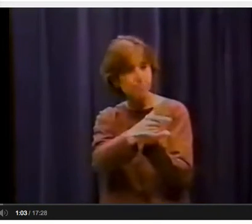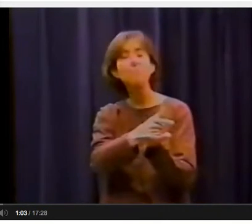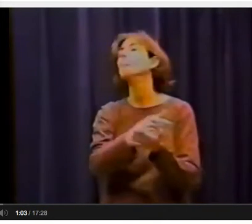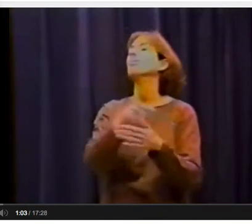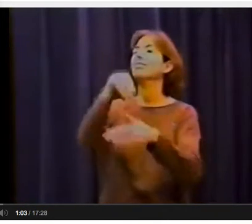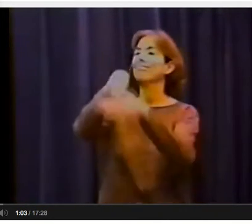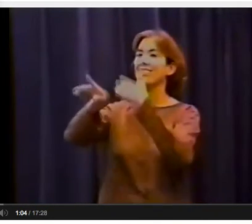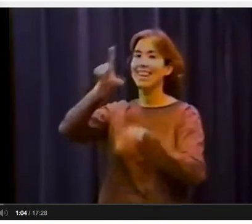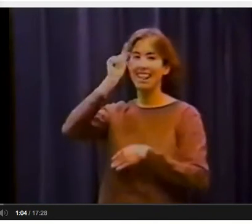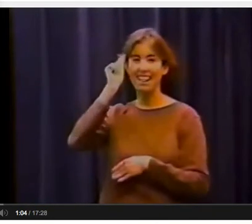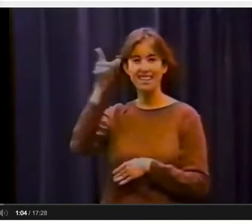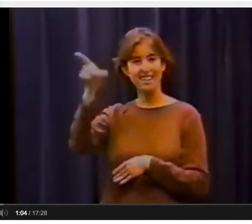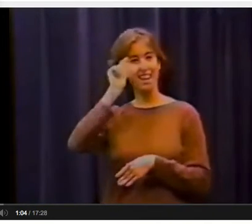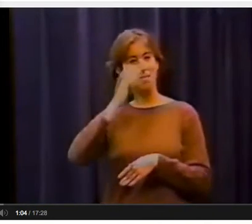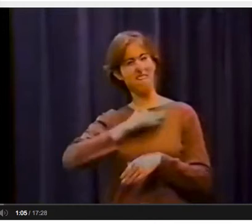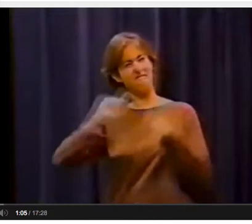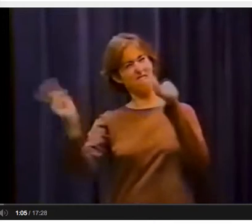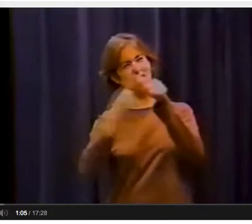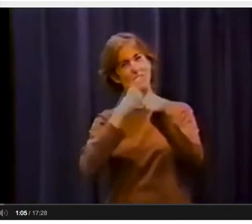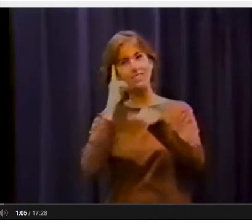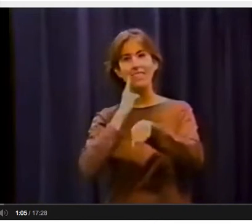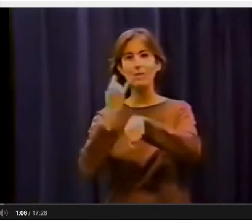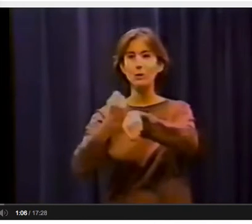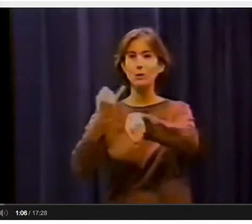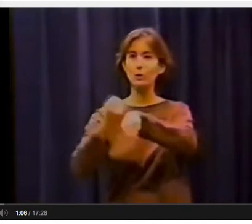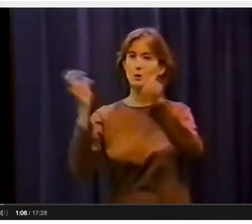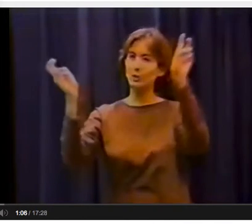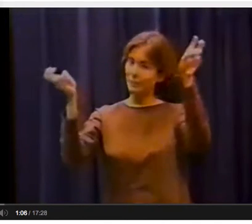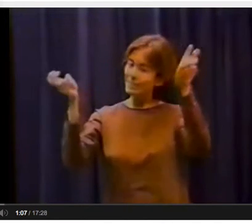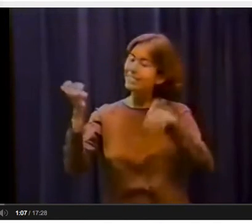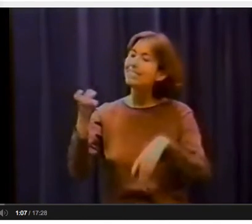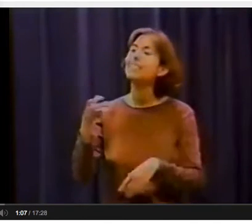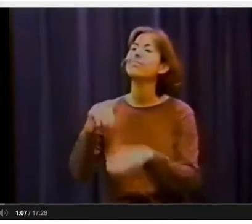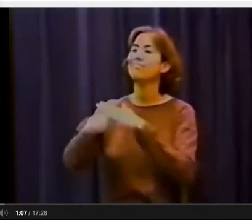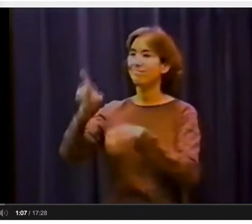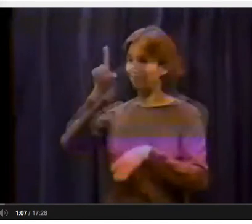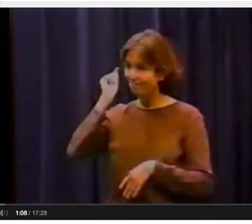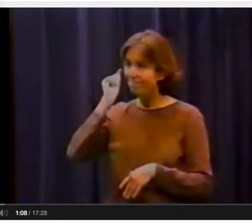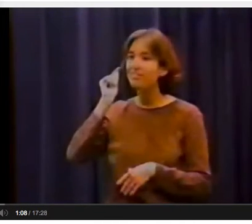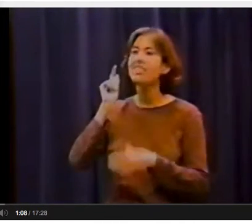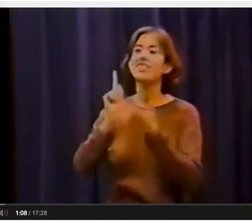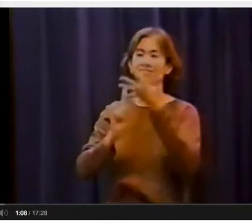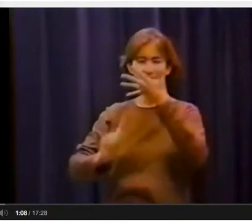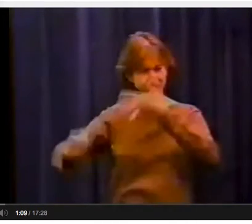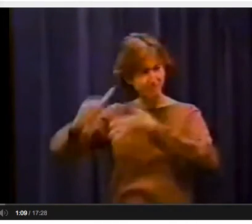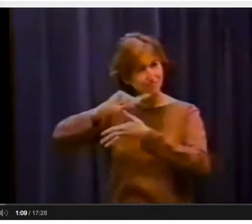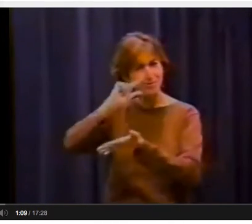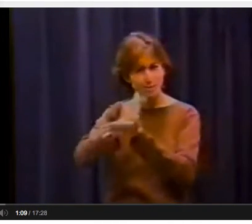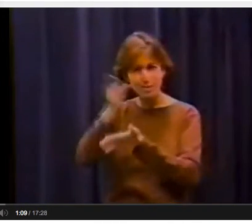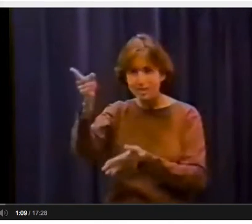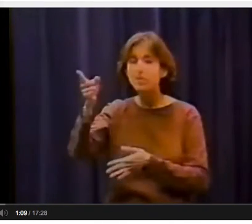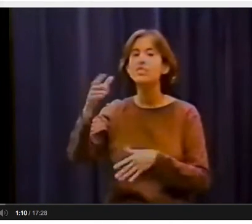I went to a mainstream school and I graduated, and then I went to Gallaudet, and that was my first deaf school.